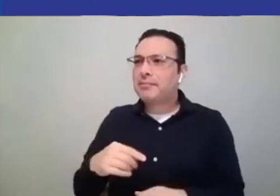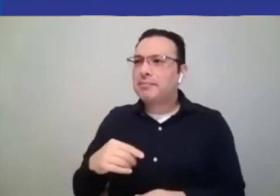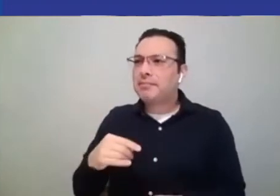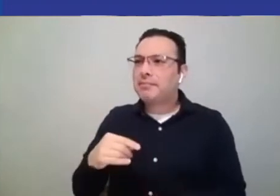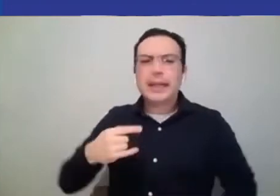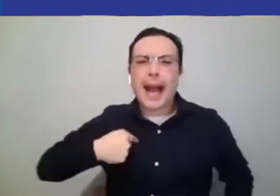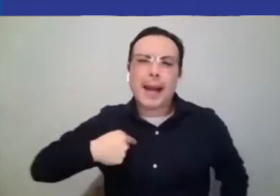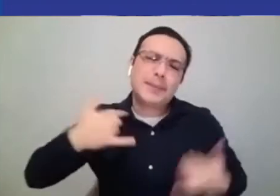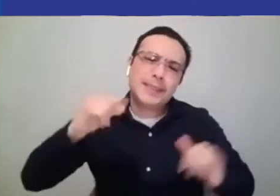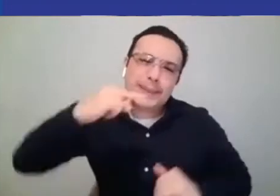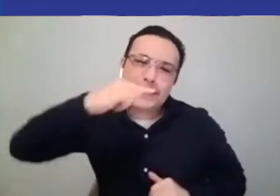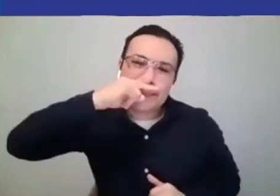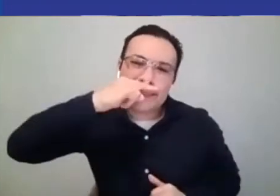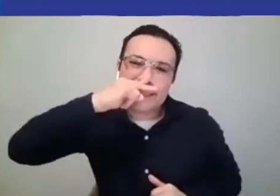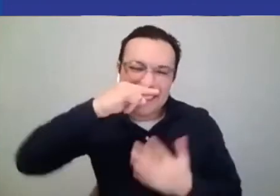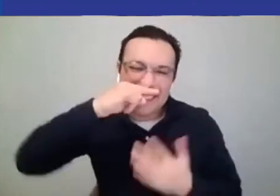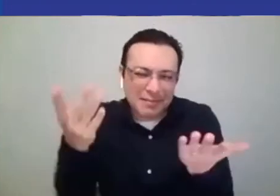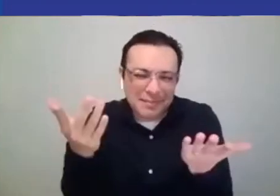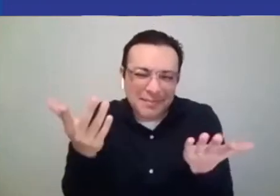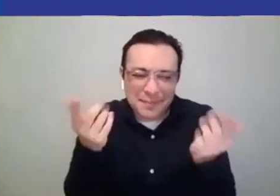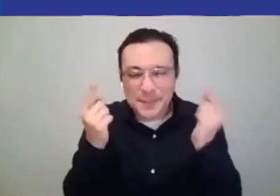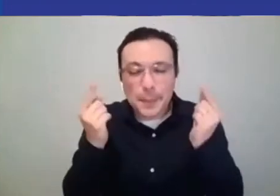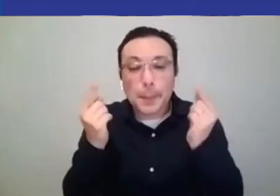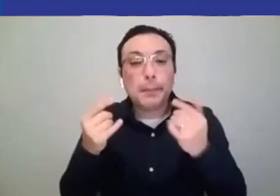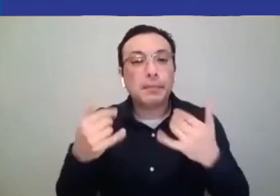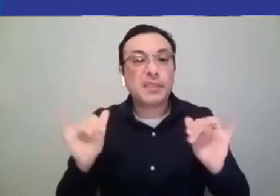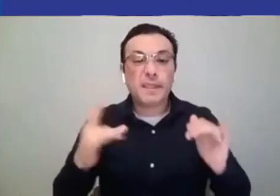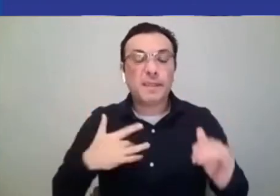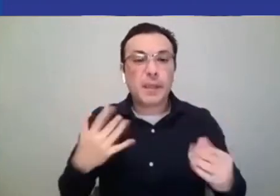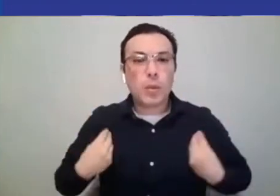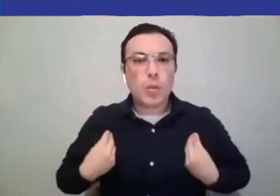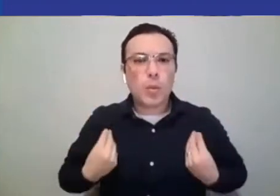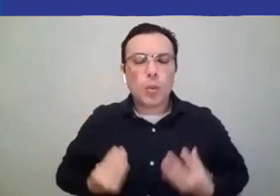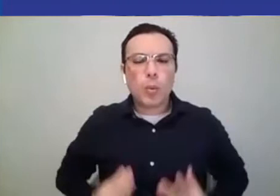infantile experience, joy. Mm.